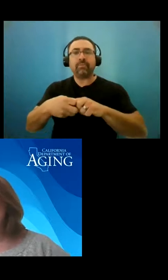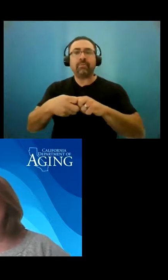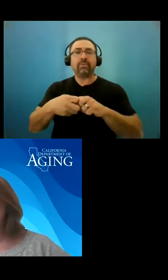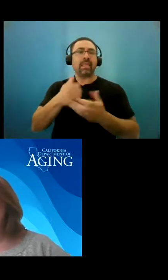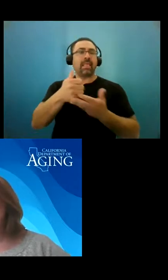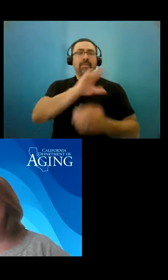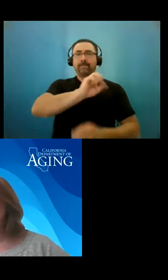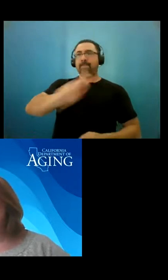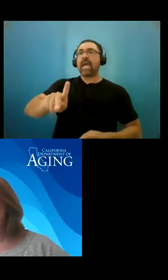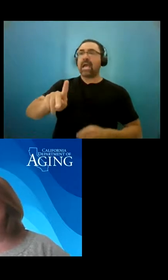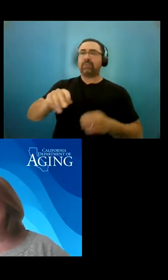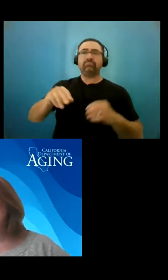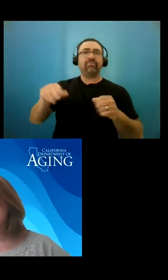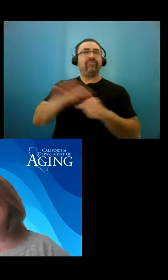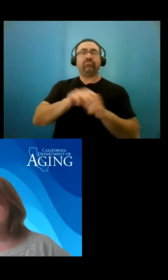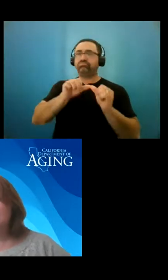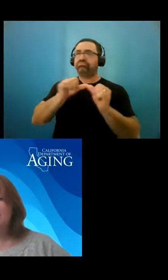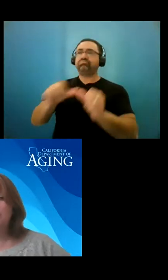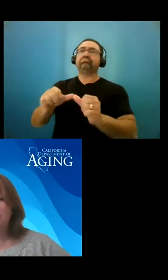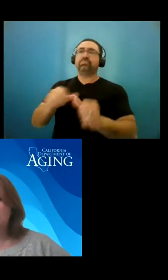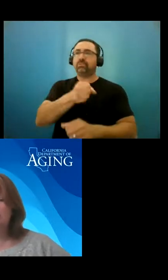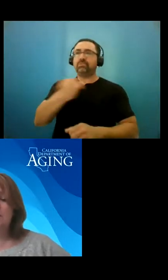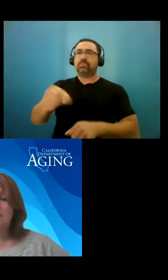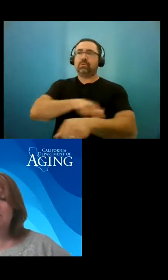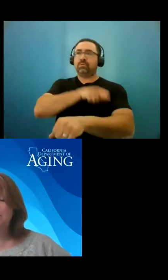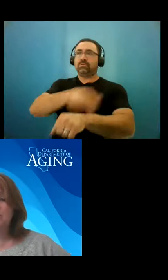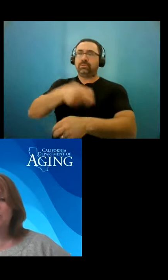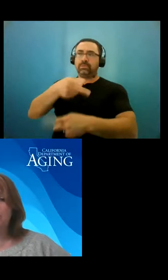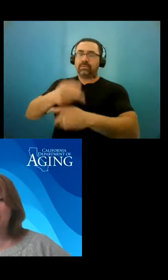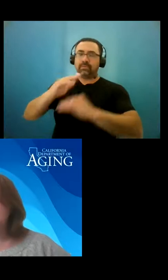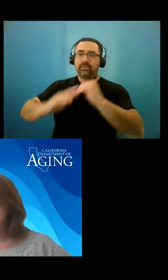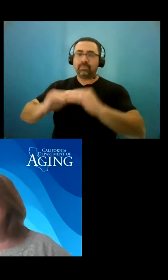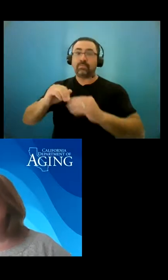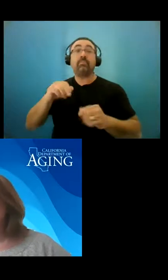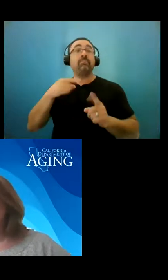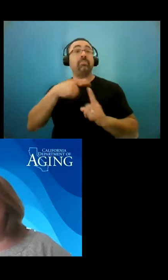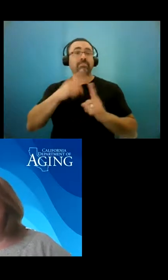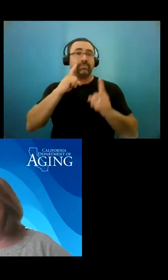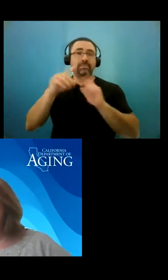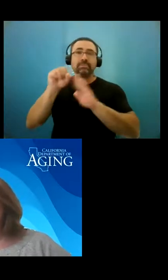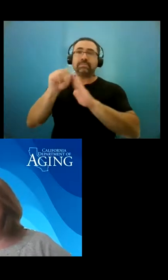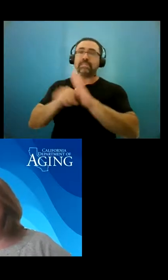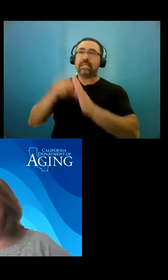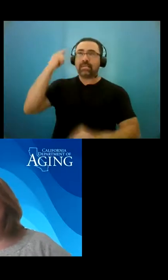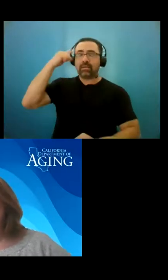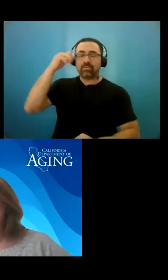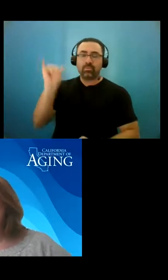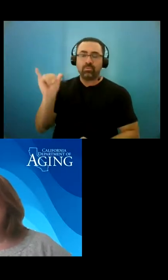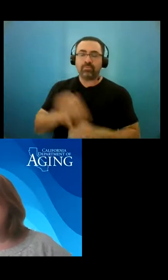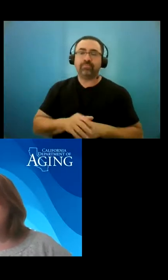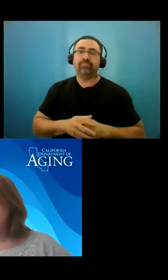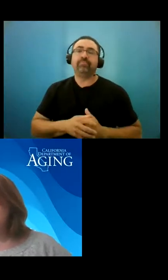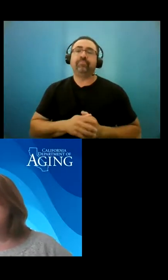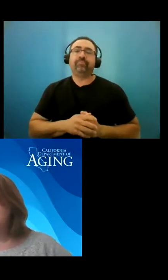full speed to long-term care facilities. We're also keeping the conversations going at a state level. We